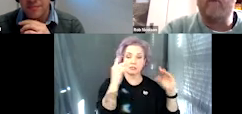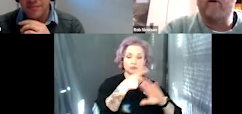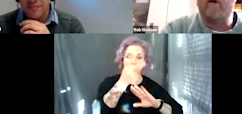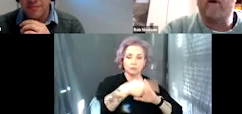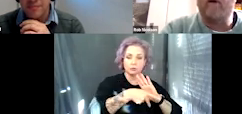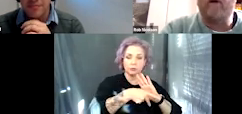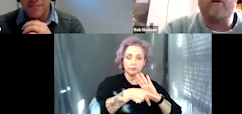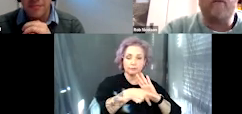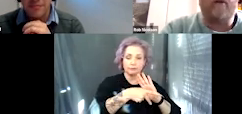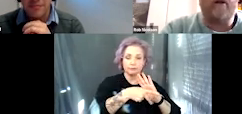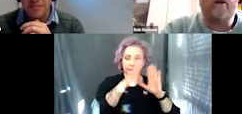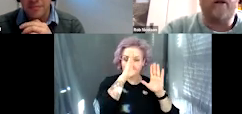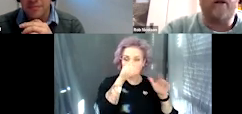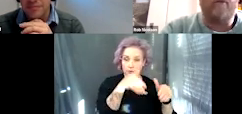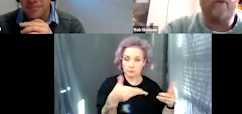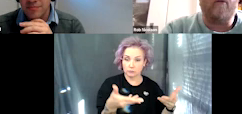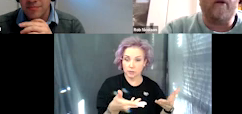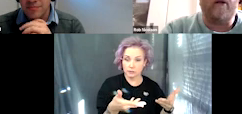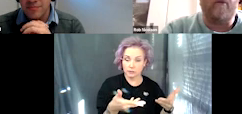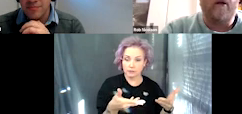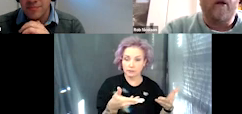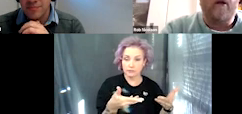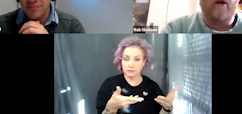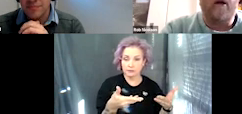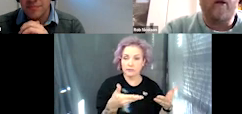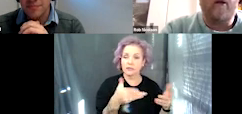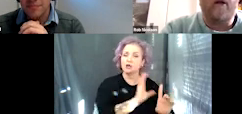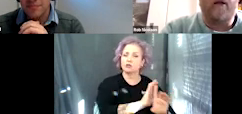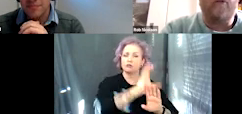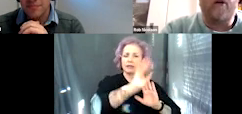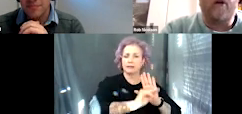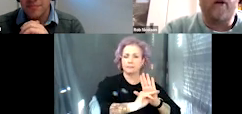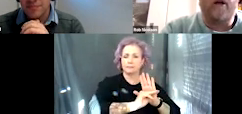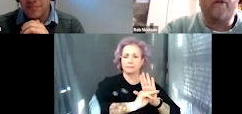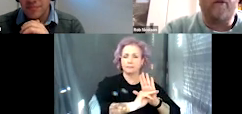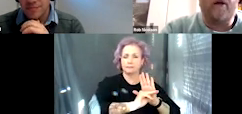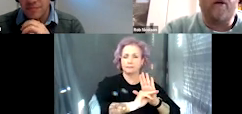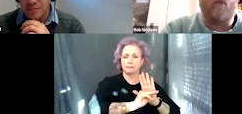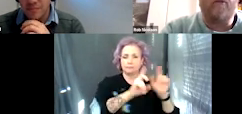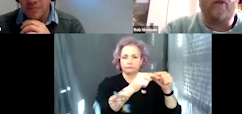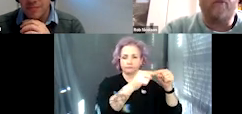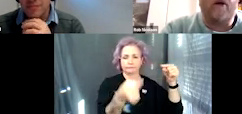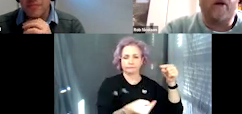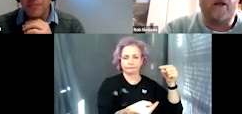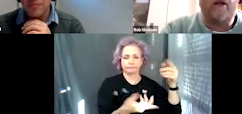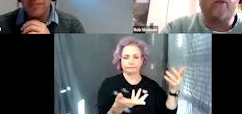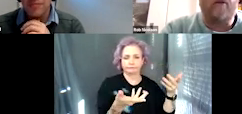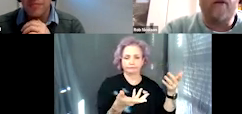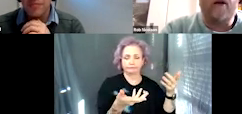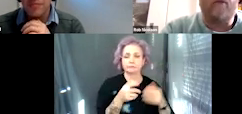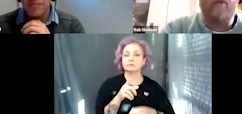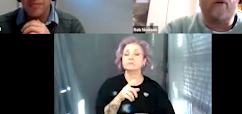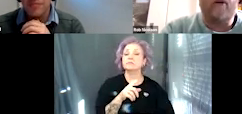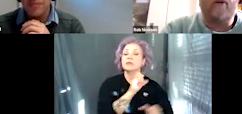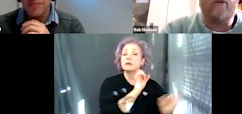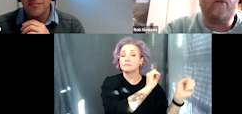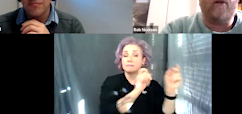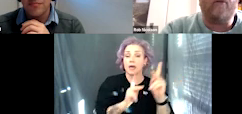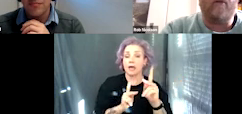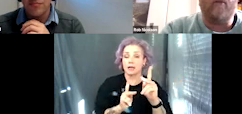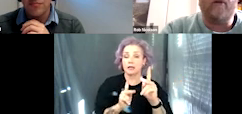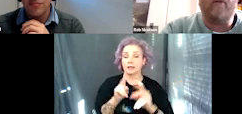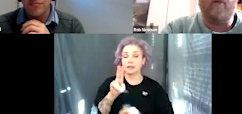project focused on uncovering the hidden curriculum. He started at Western again as a faculty member